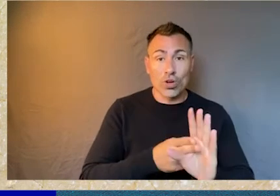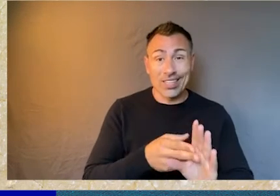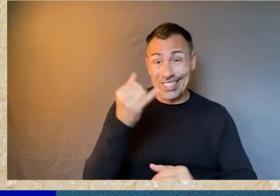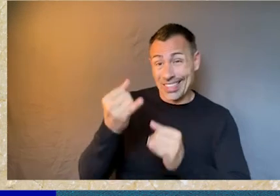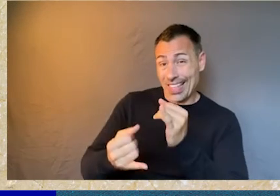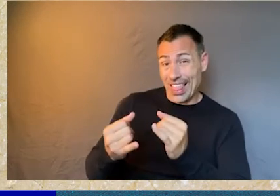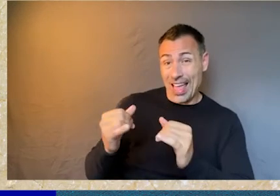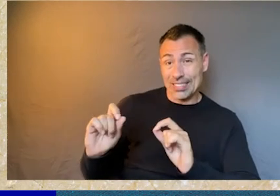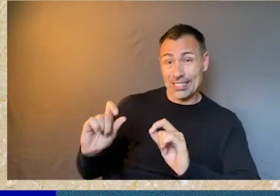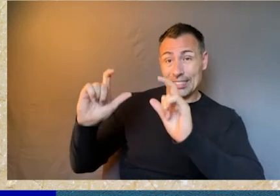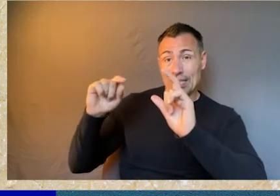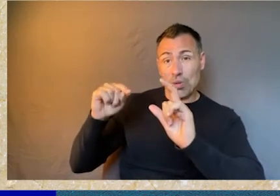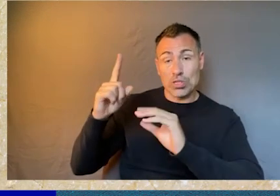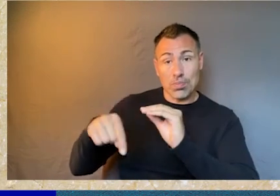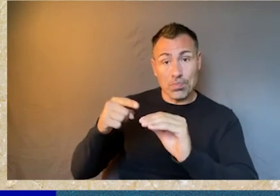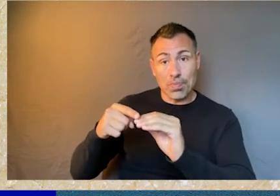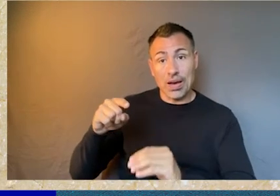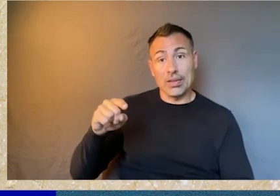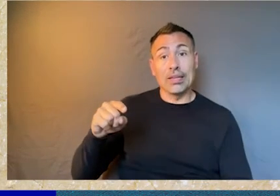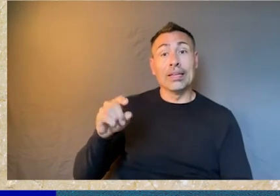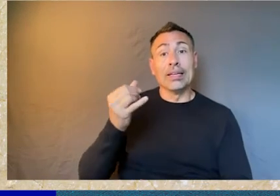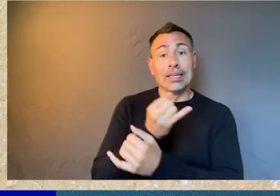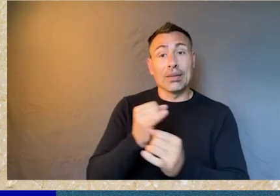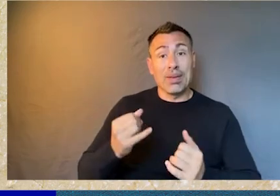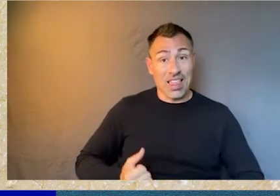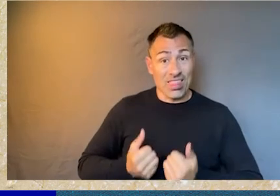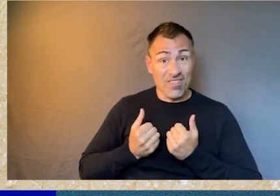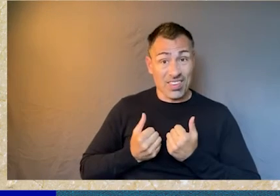about independent living, and that's really our philosophy.